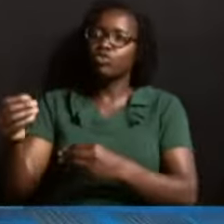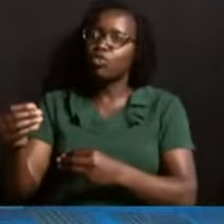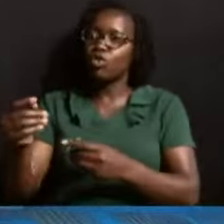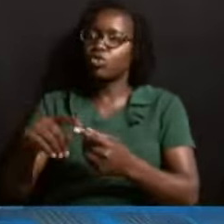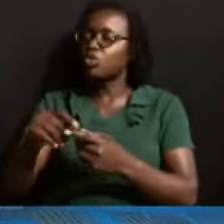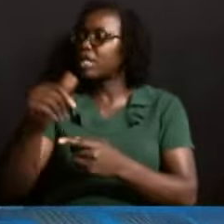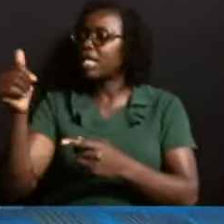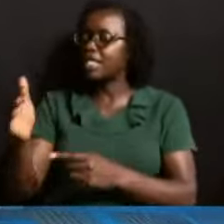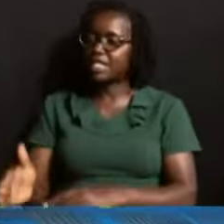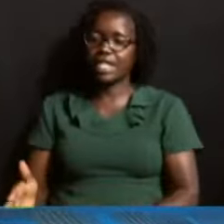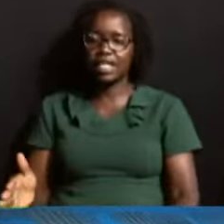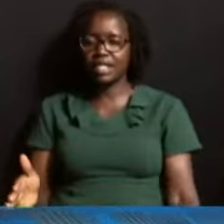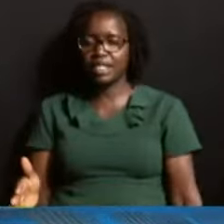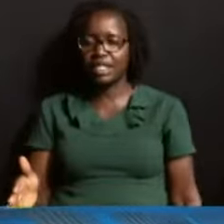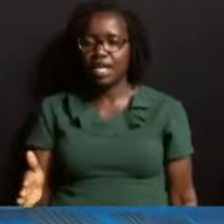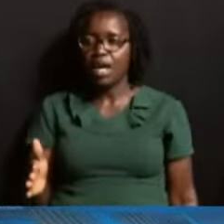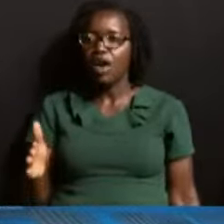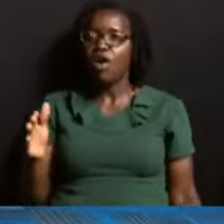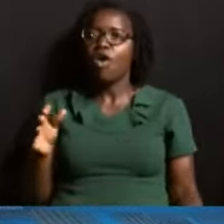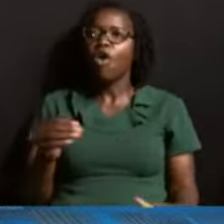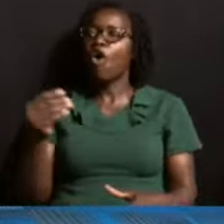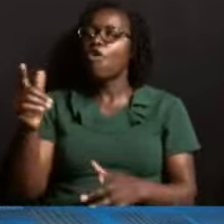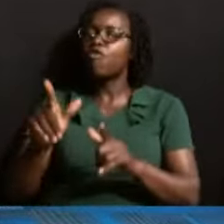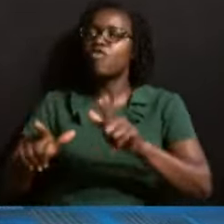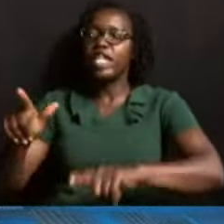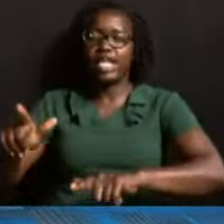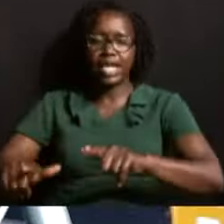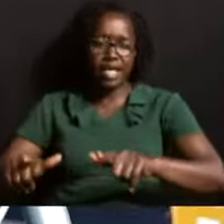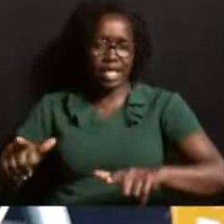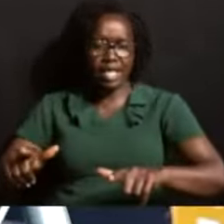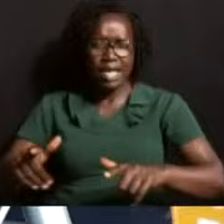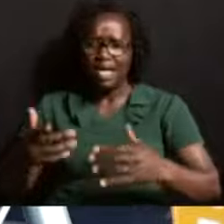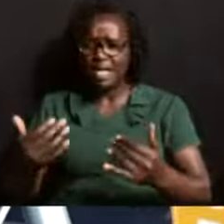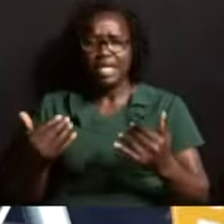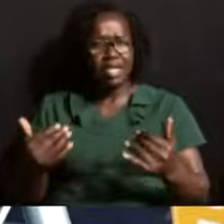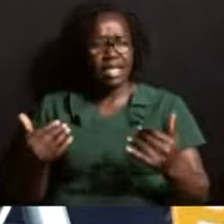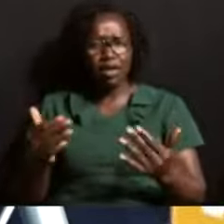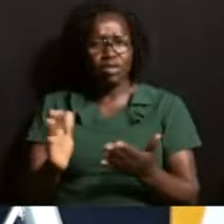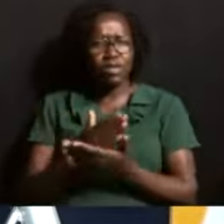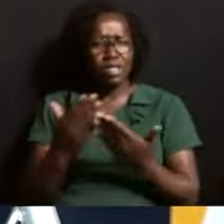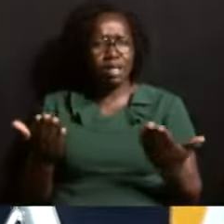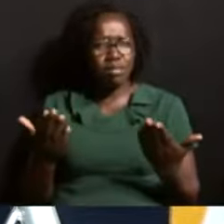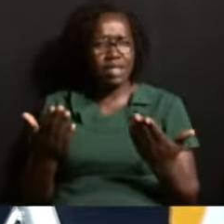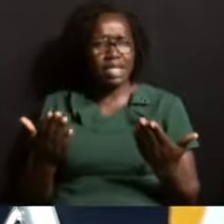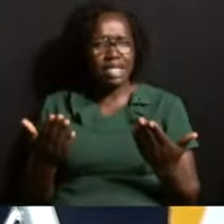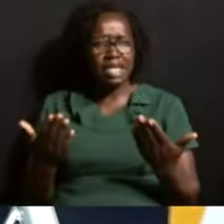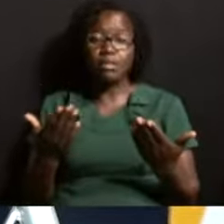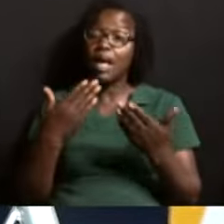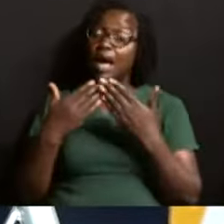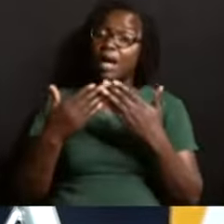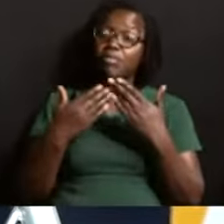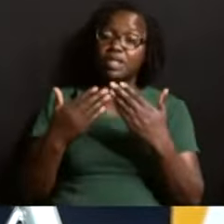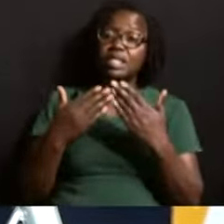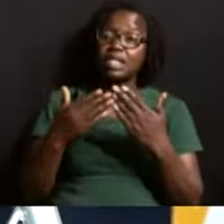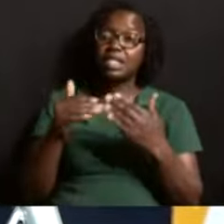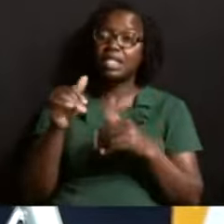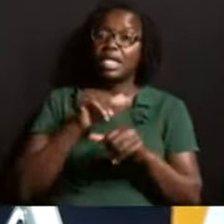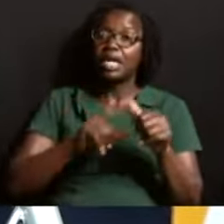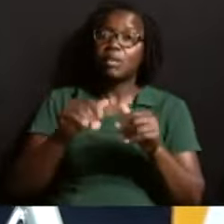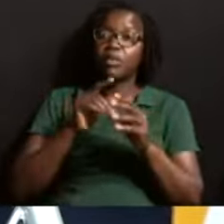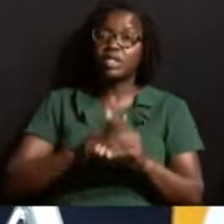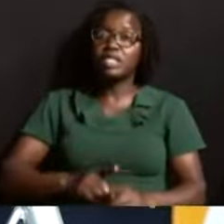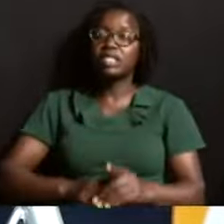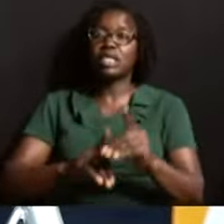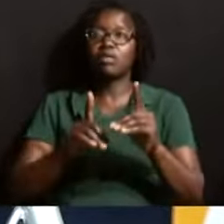the other side of the lake. Now, there is something I have appreciated about the